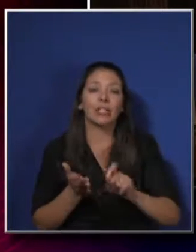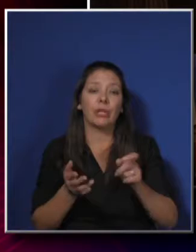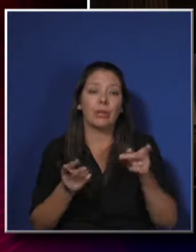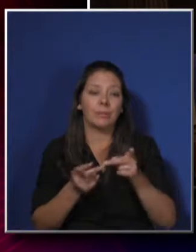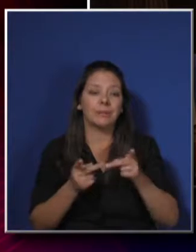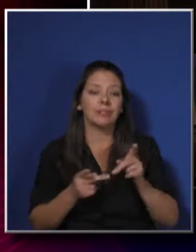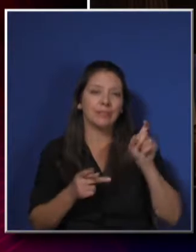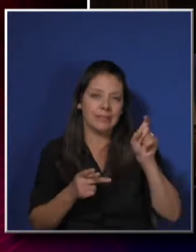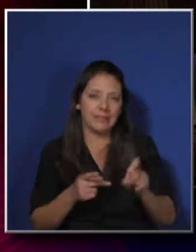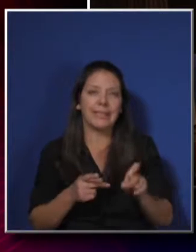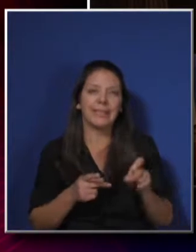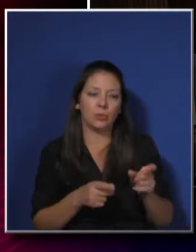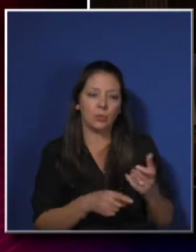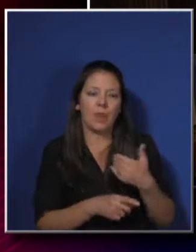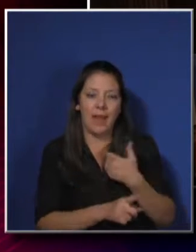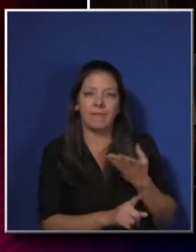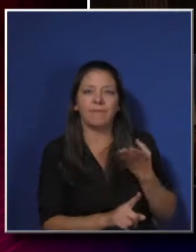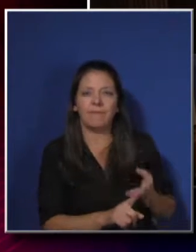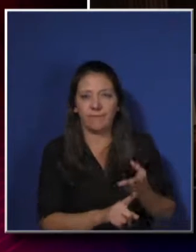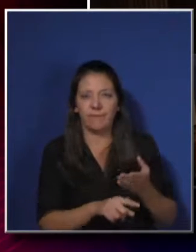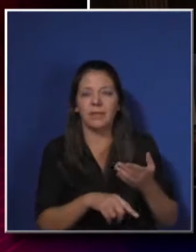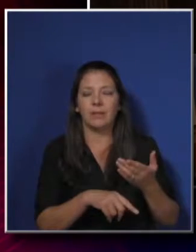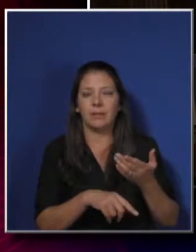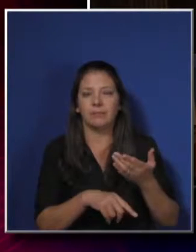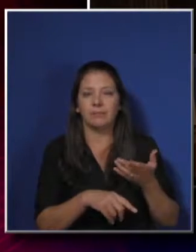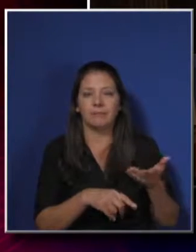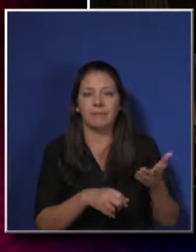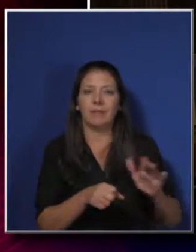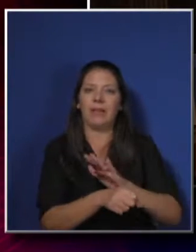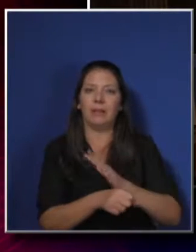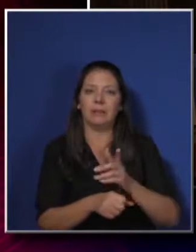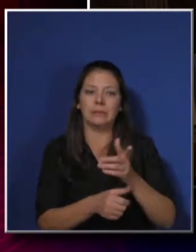filled. Understood.